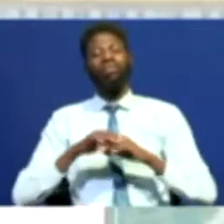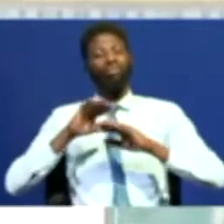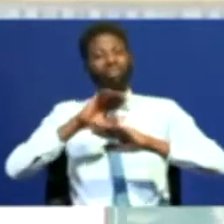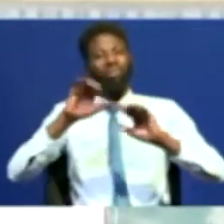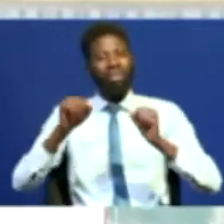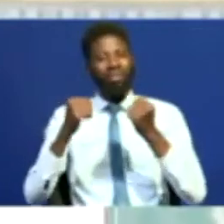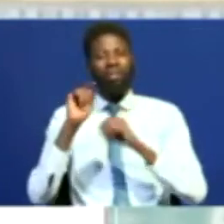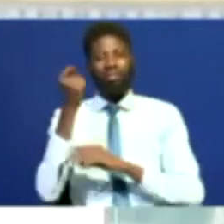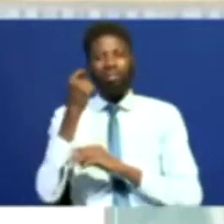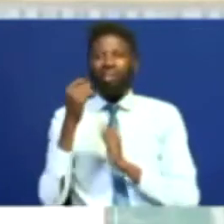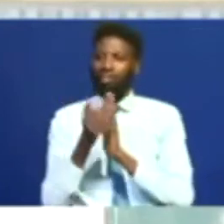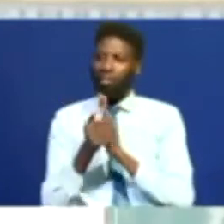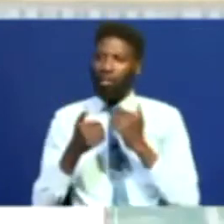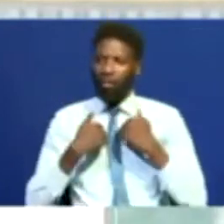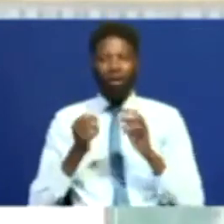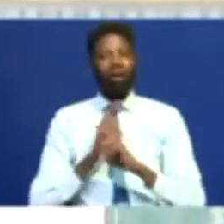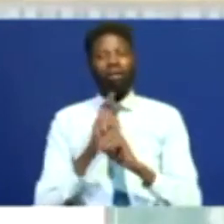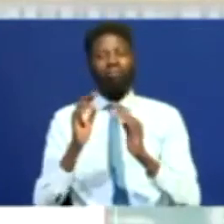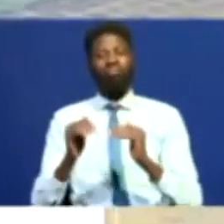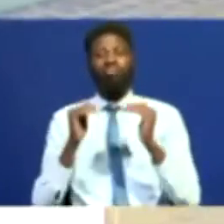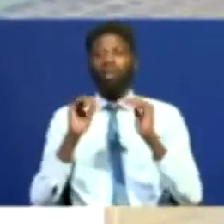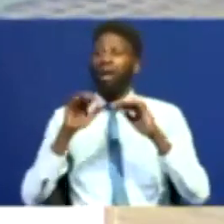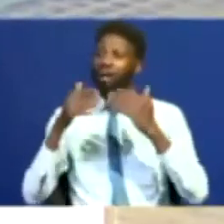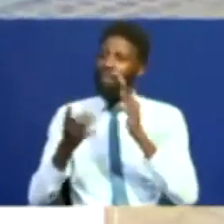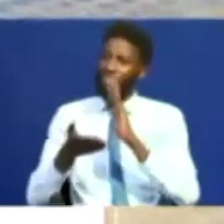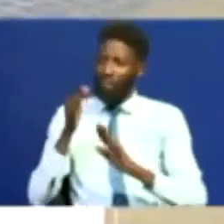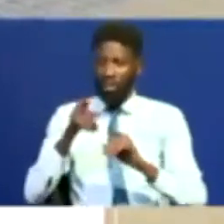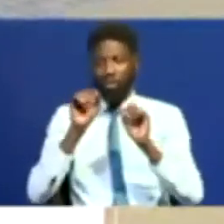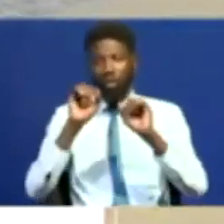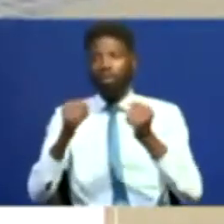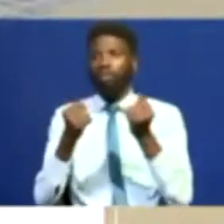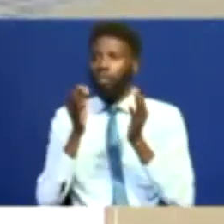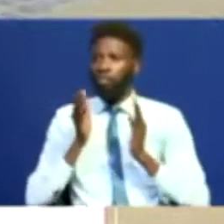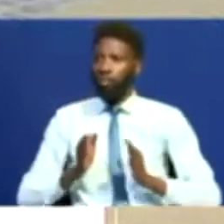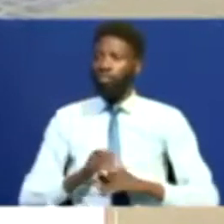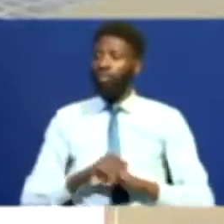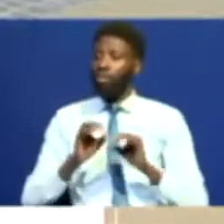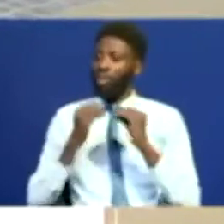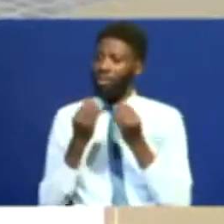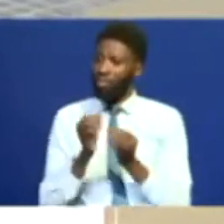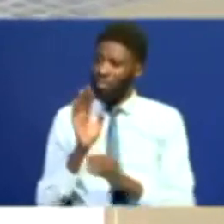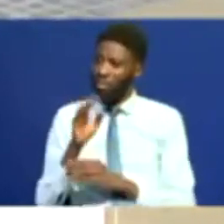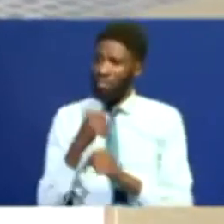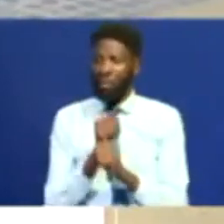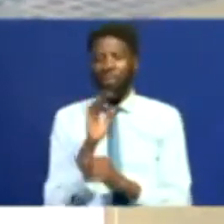level. So it's all about how fast can you rescue someone. Despite the challenges faced, the organization has pushed their program